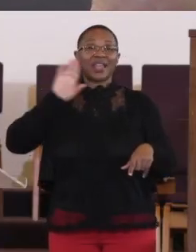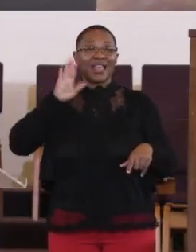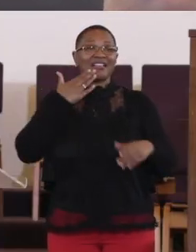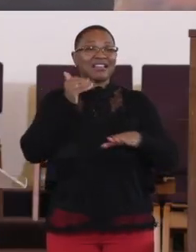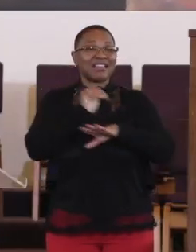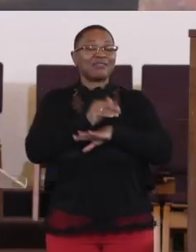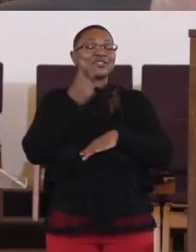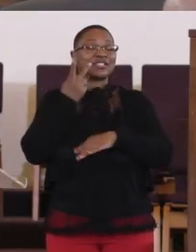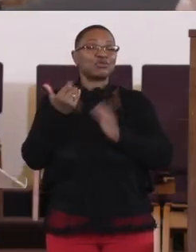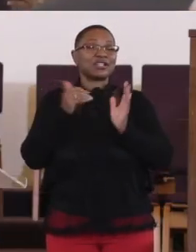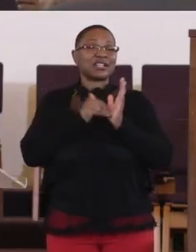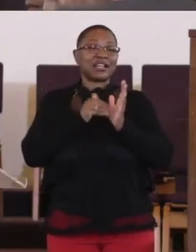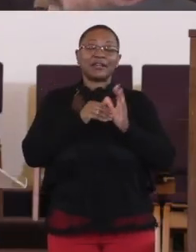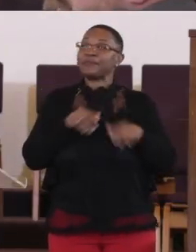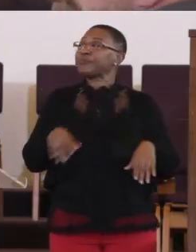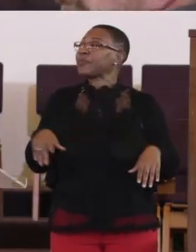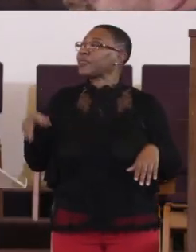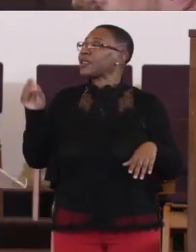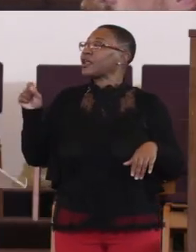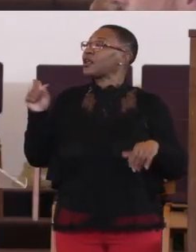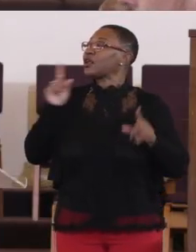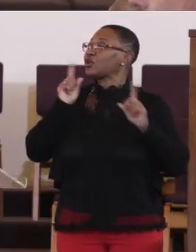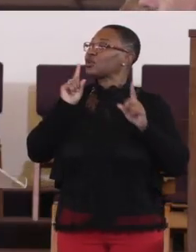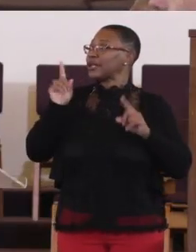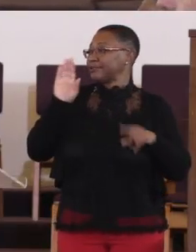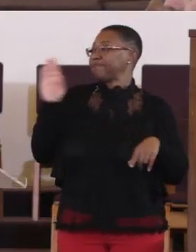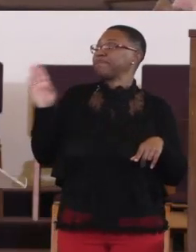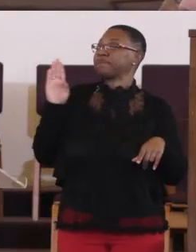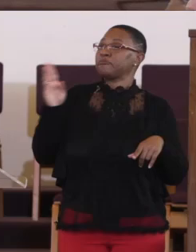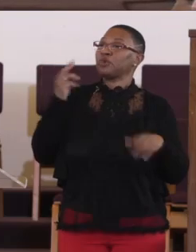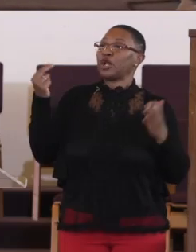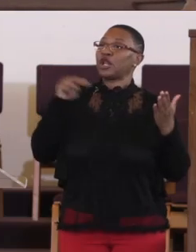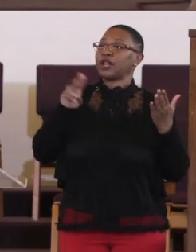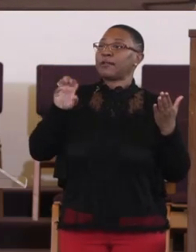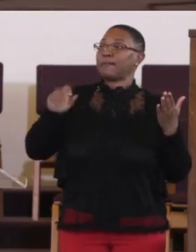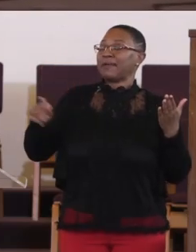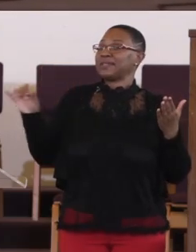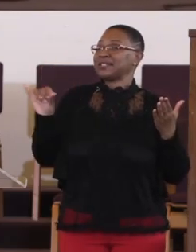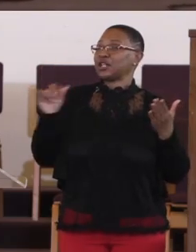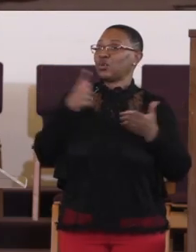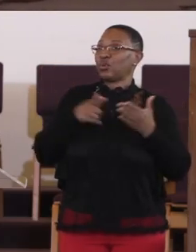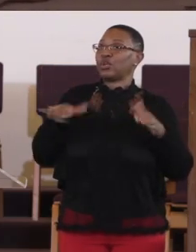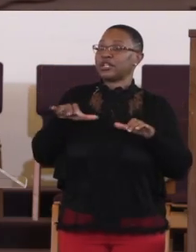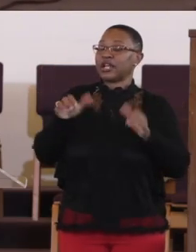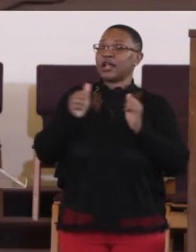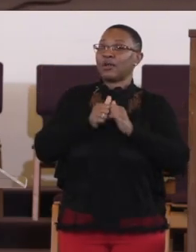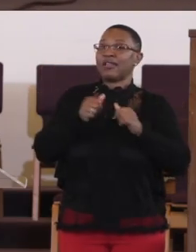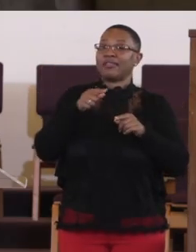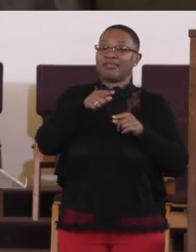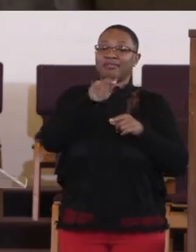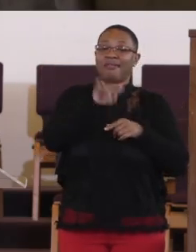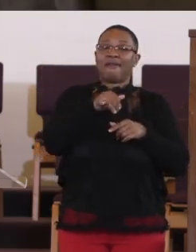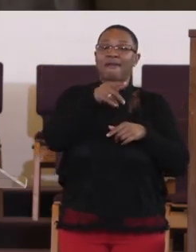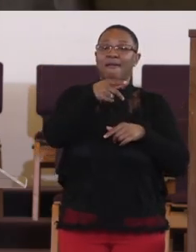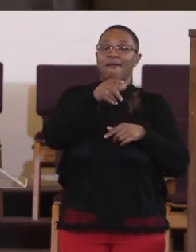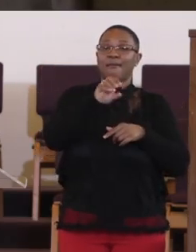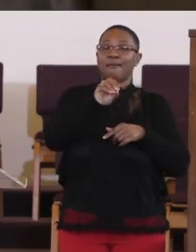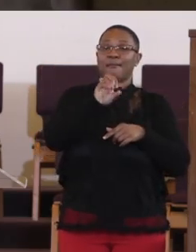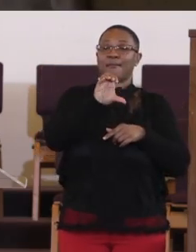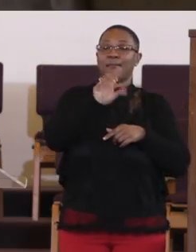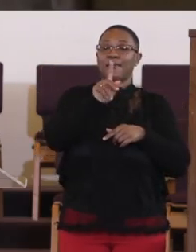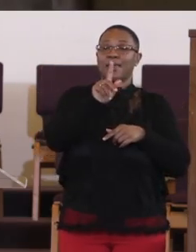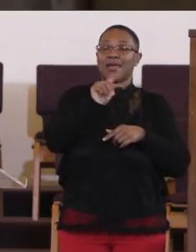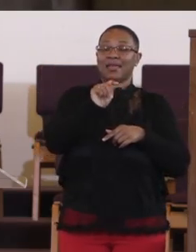again. It's been a minute. Yeah, let's go talk about that and look at the map. Similar to what we did, like the pocket park that we talked about when we were doing the community planning.